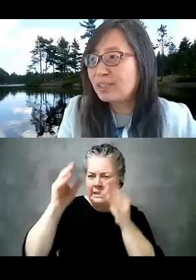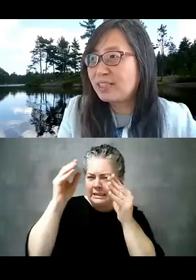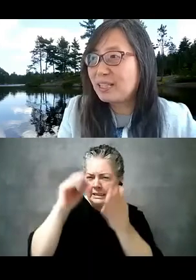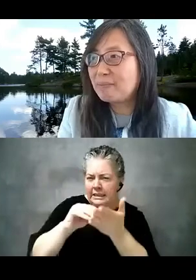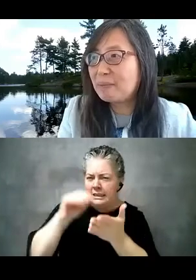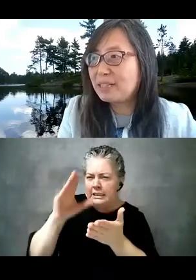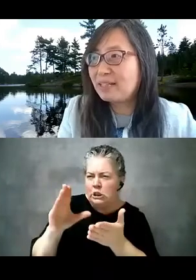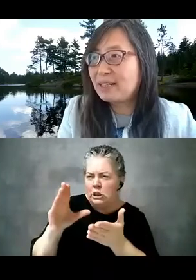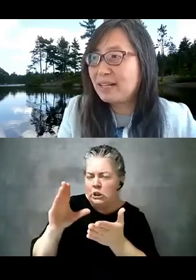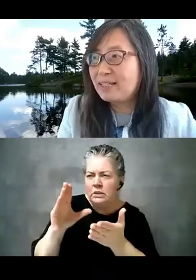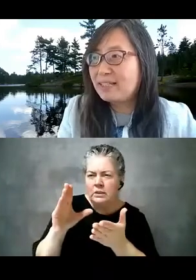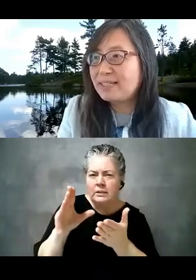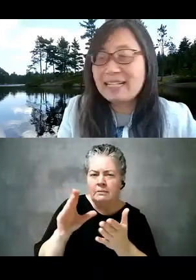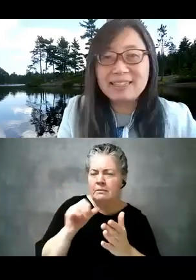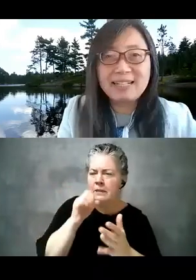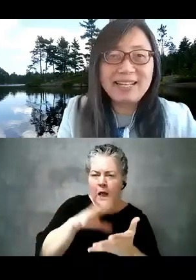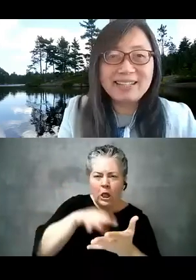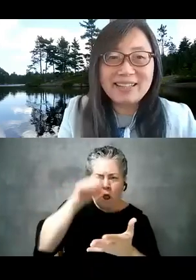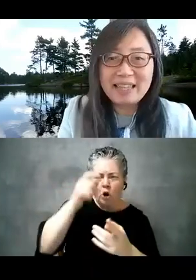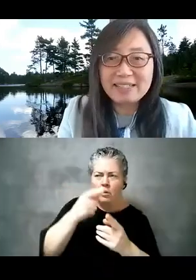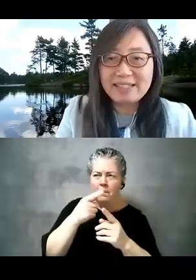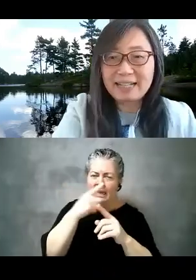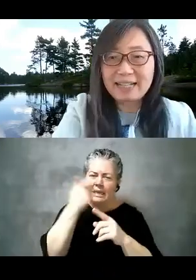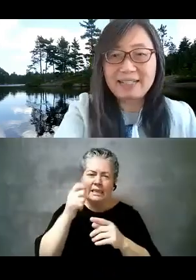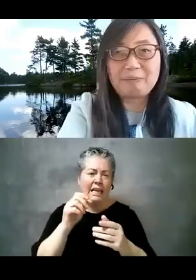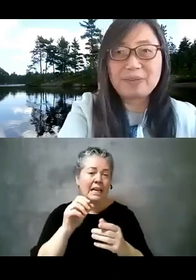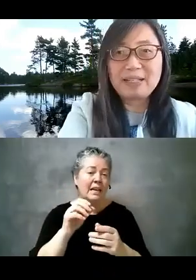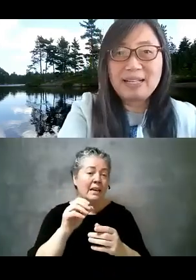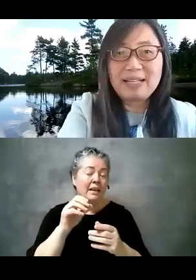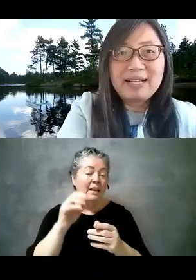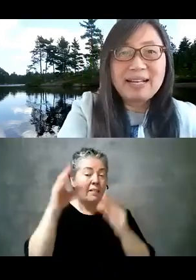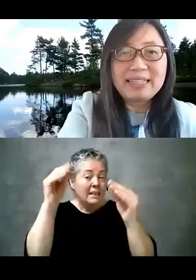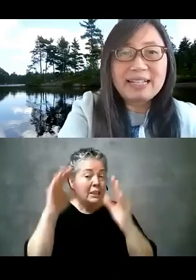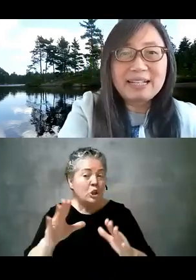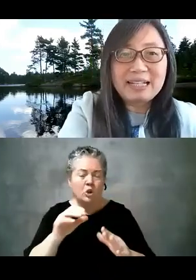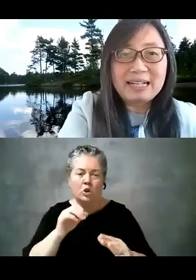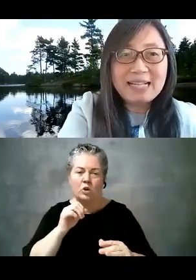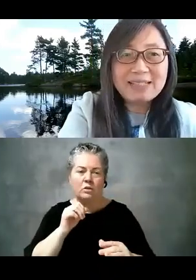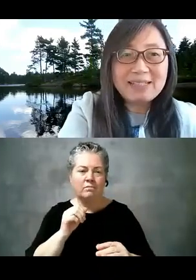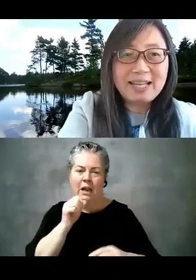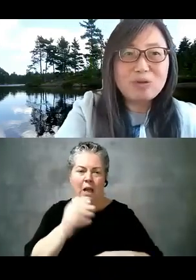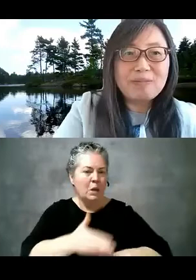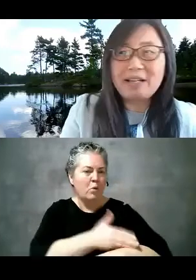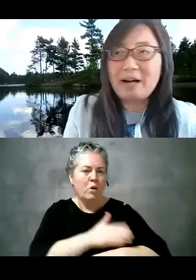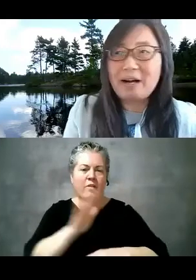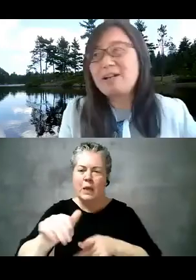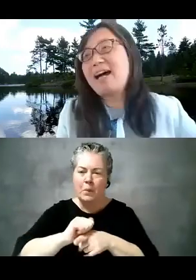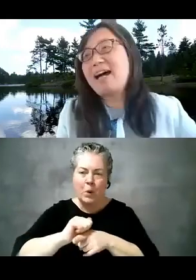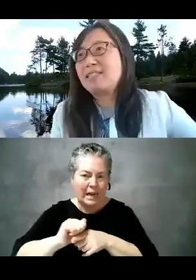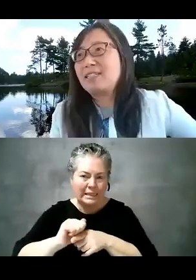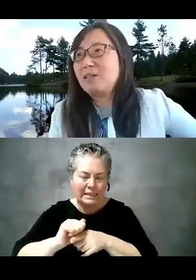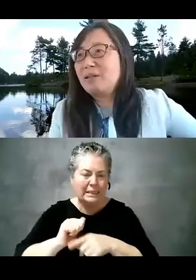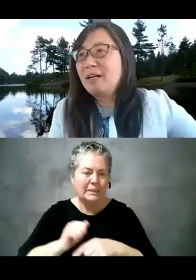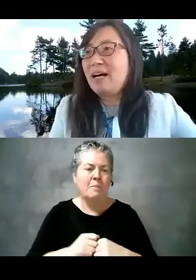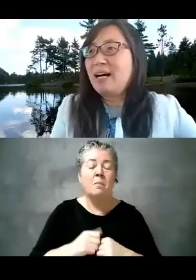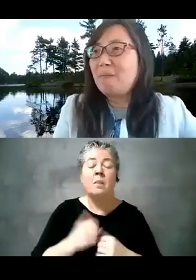affect student learning. Maybe it's the second link that is lacking. And lastly, you may also